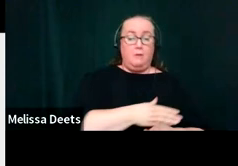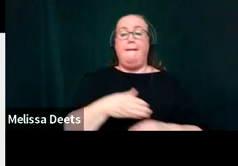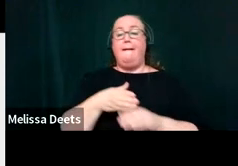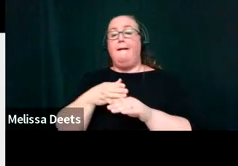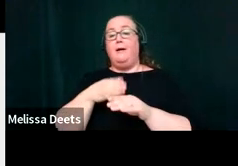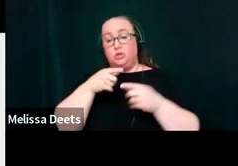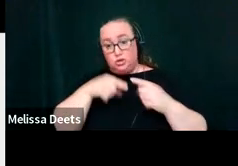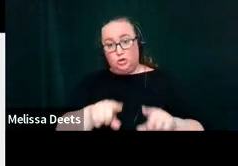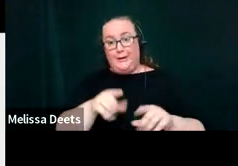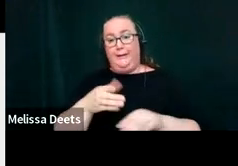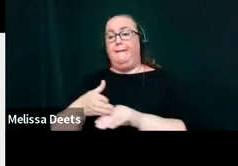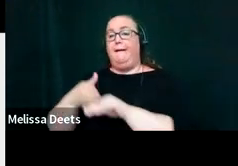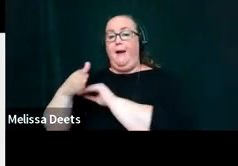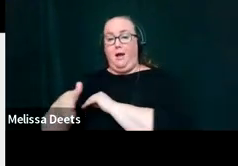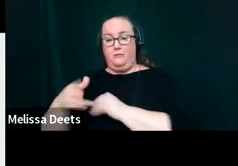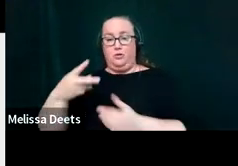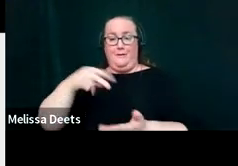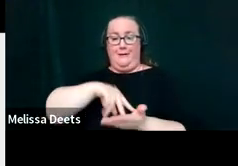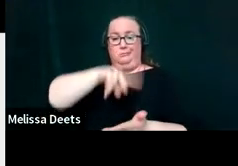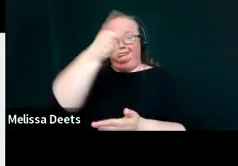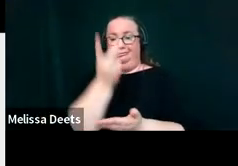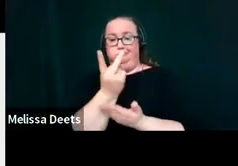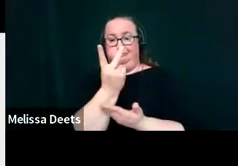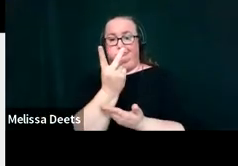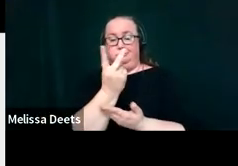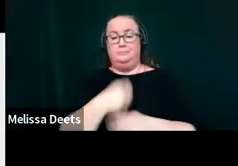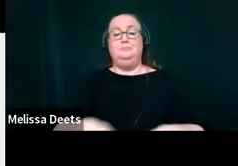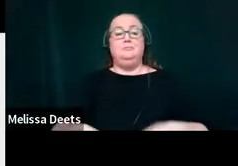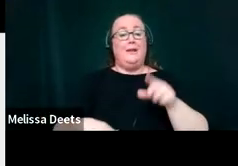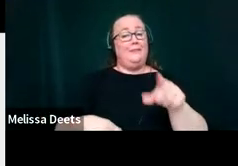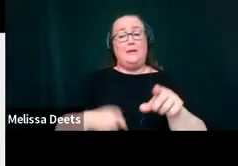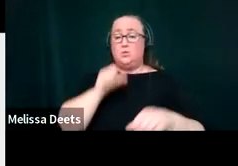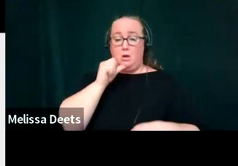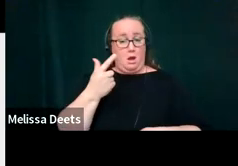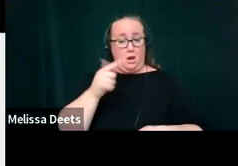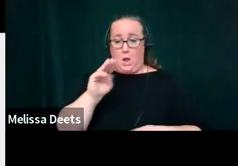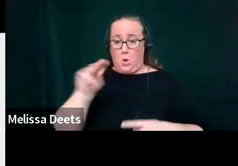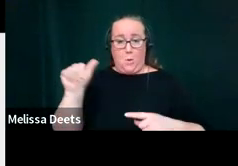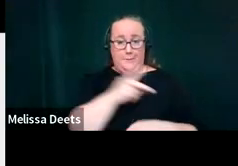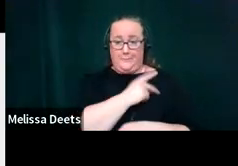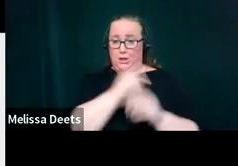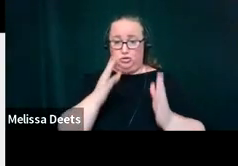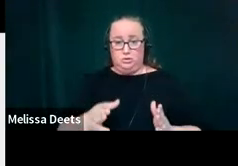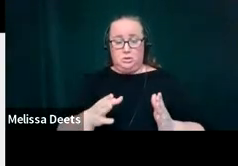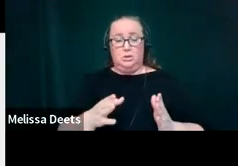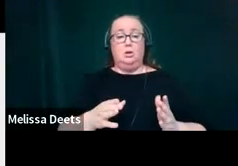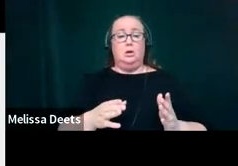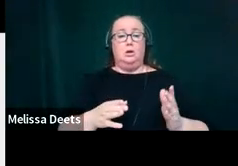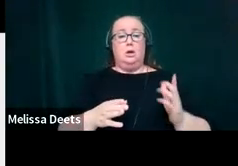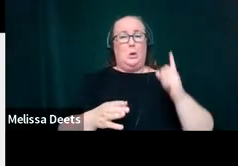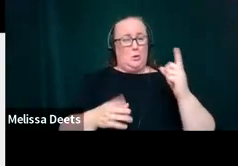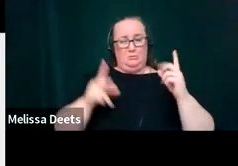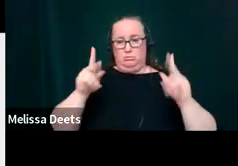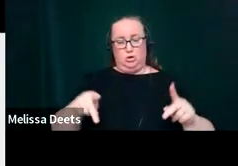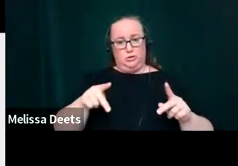the subjects in this study were actually normals. They were not glaucoma patients. And all subjects except for one maintained a headstand for 5